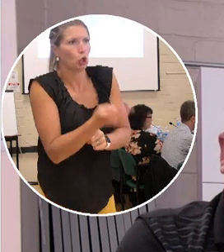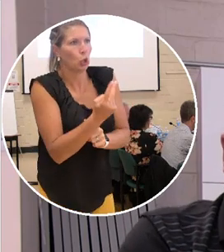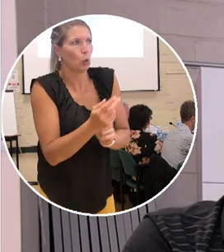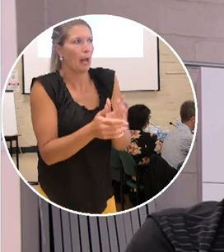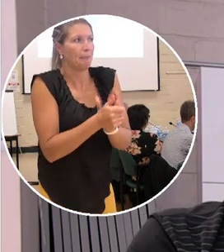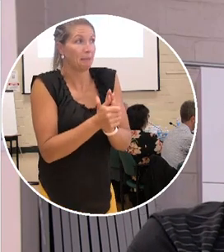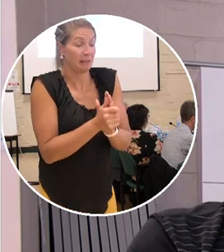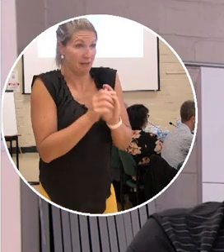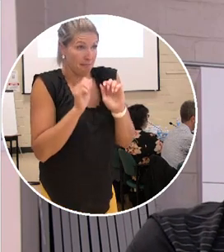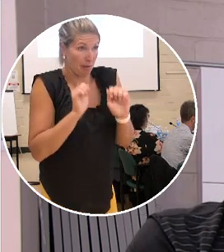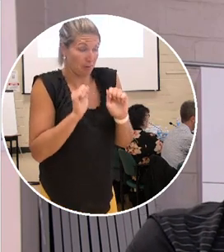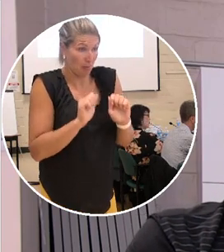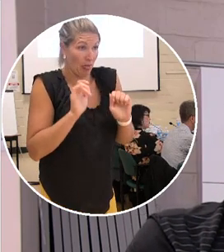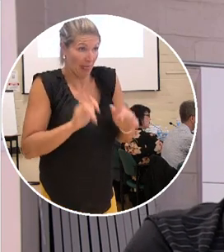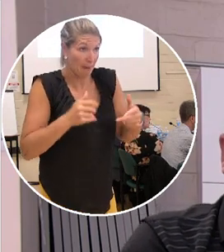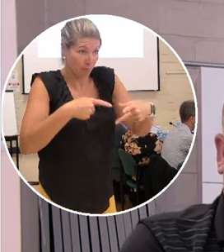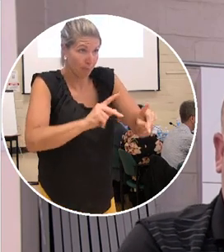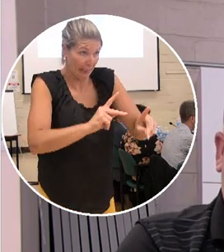allowed?